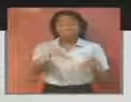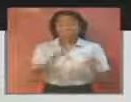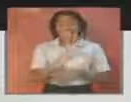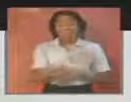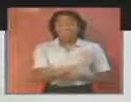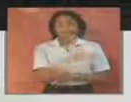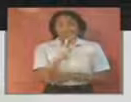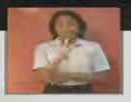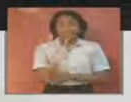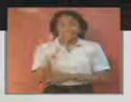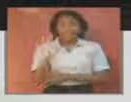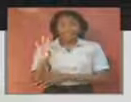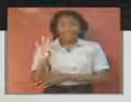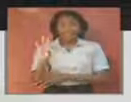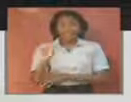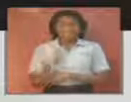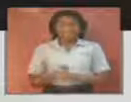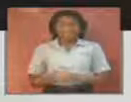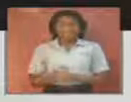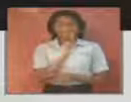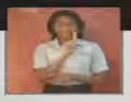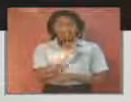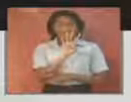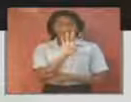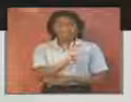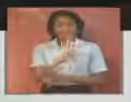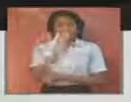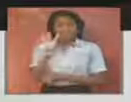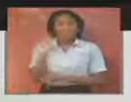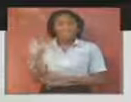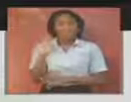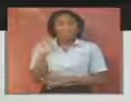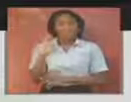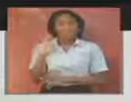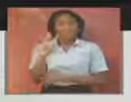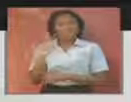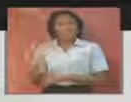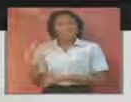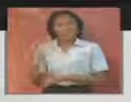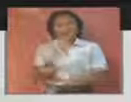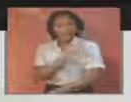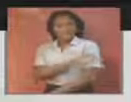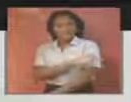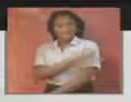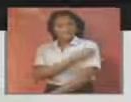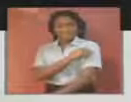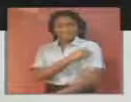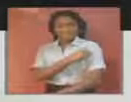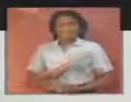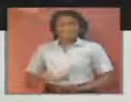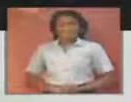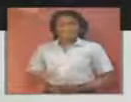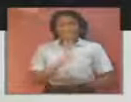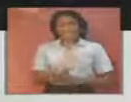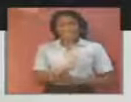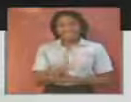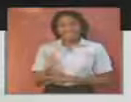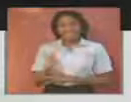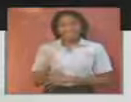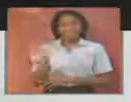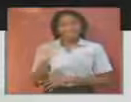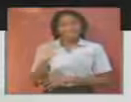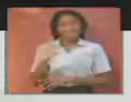447, 144 of those are at the Couva Hospital and Multi-Training Facility, 61 at the Cora